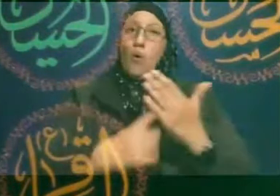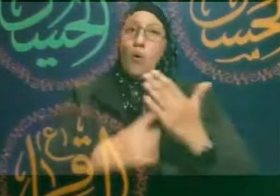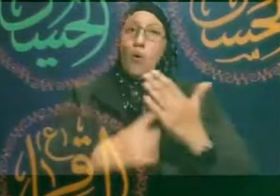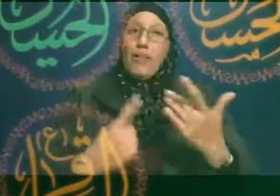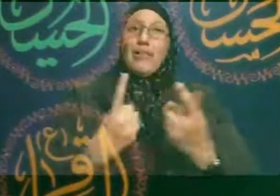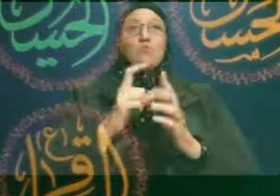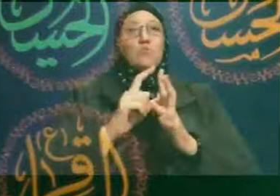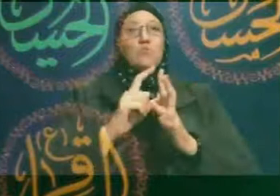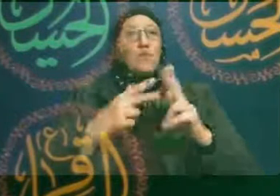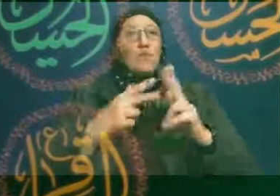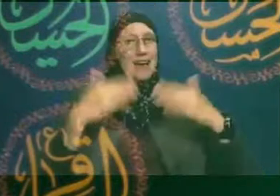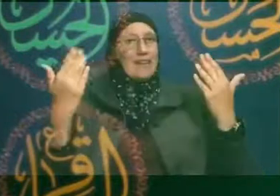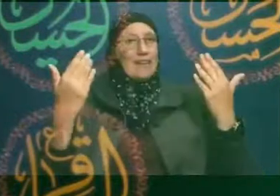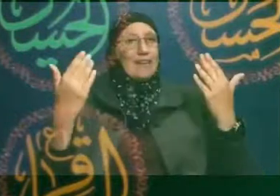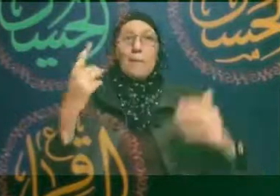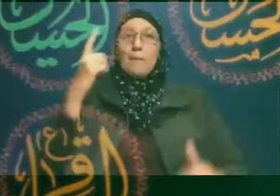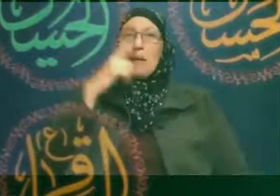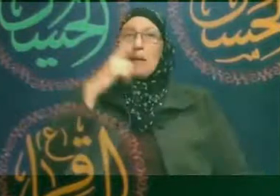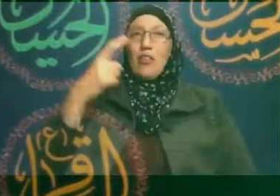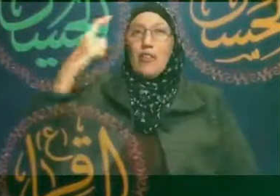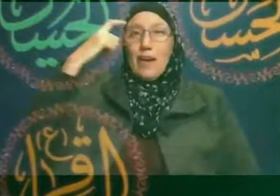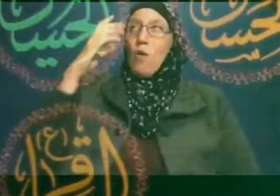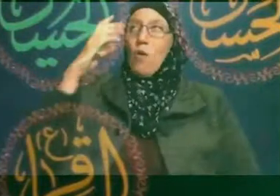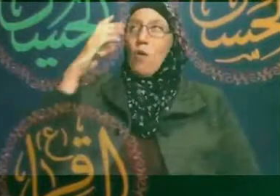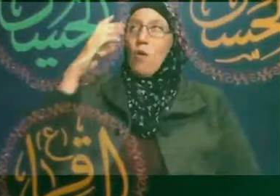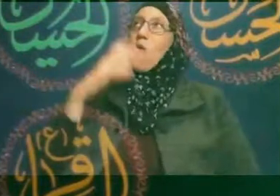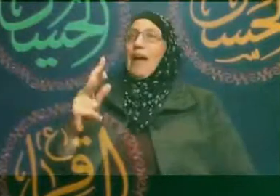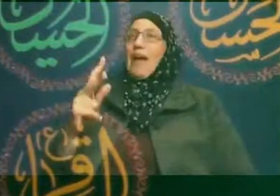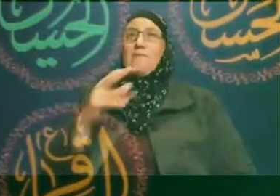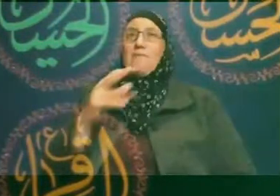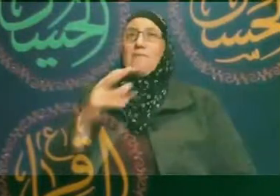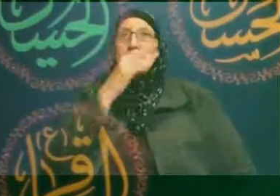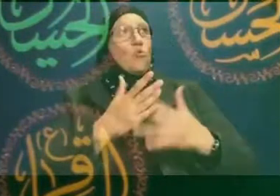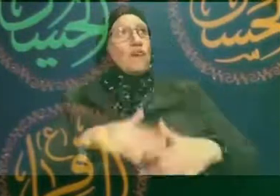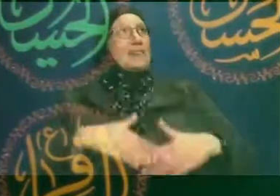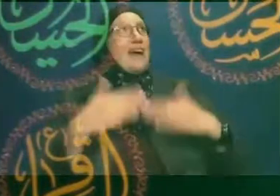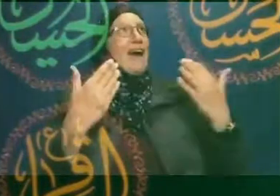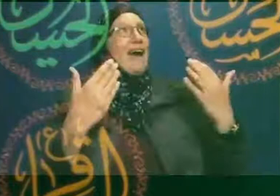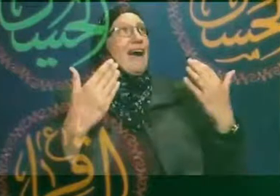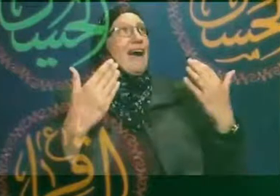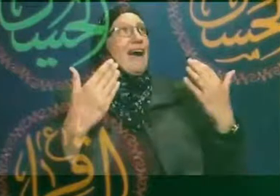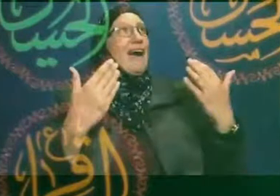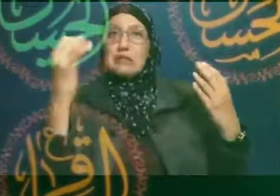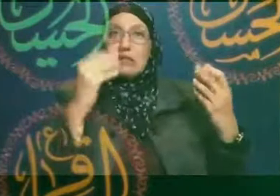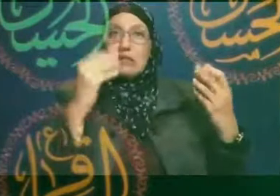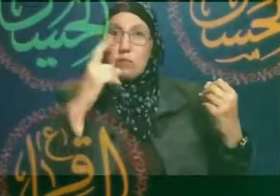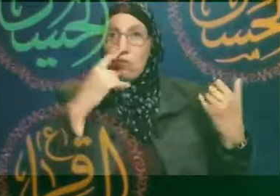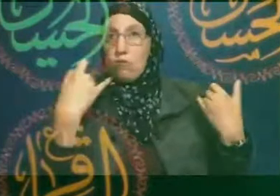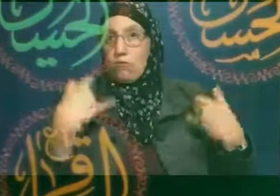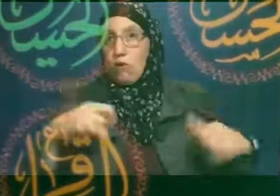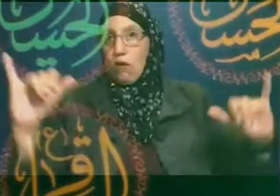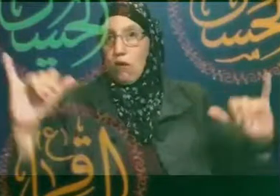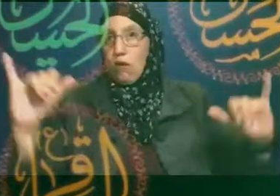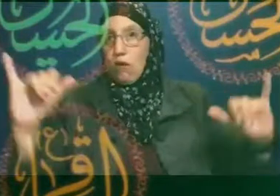we fast during the day. Unfortunately, for some people, the nights of Ramadan are the nights of feasting,